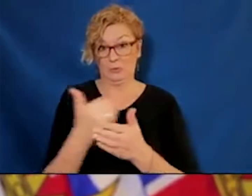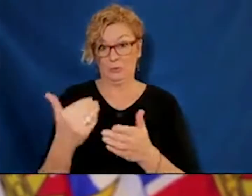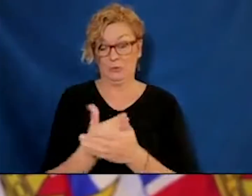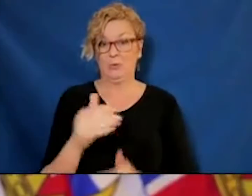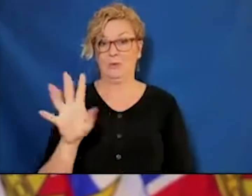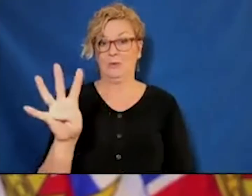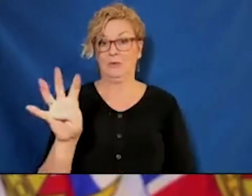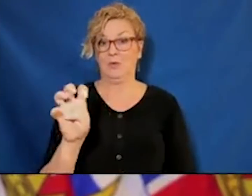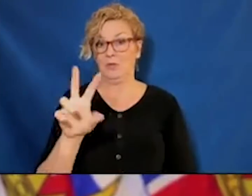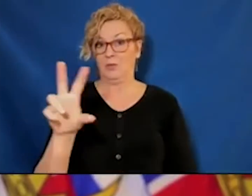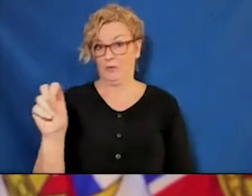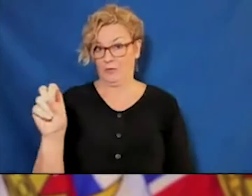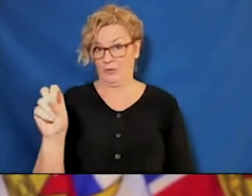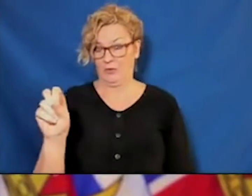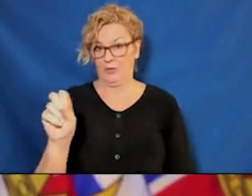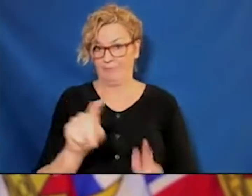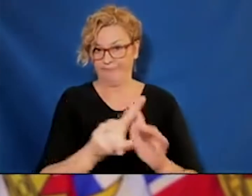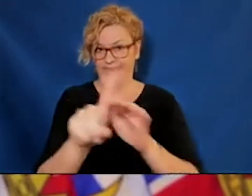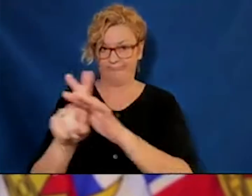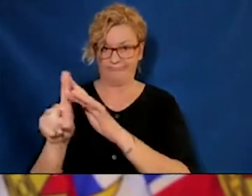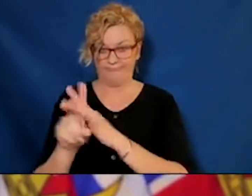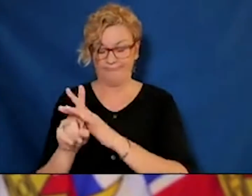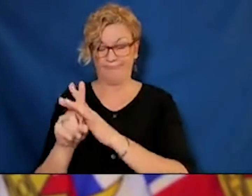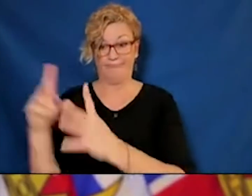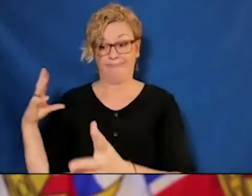total number of new cases diagnosed to